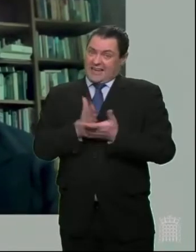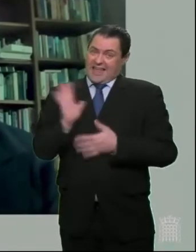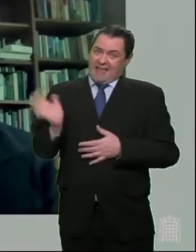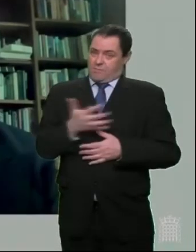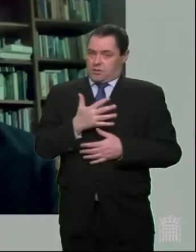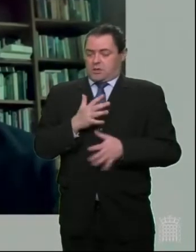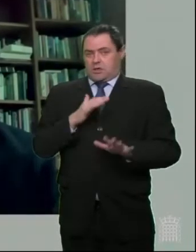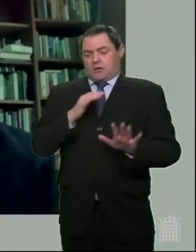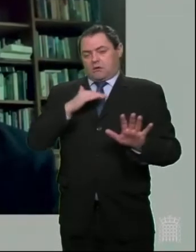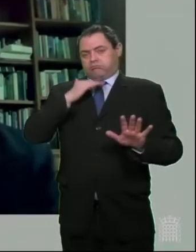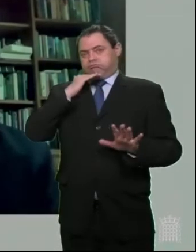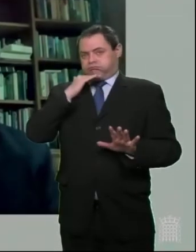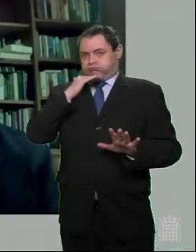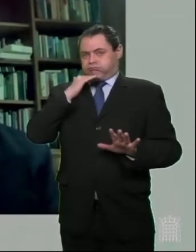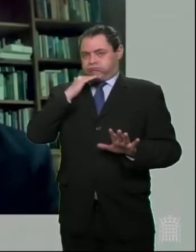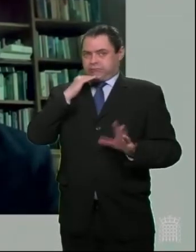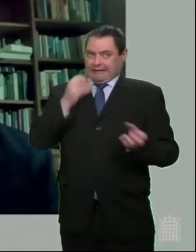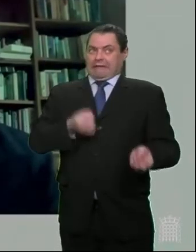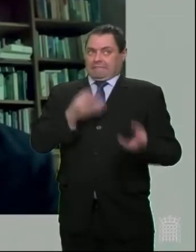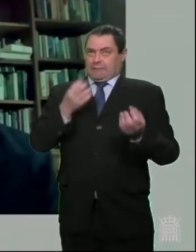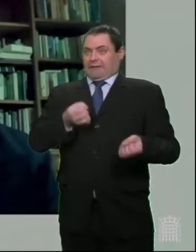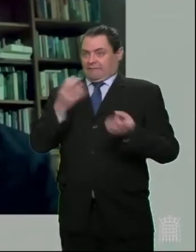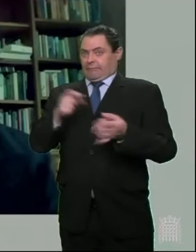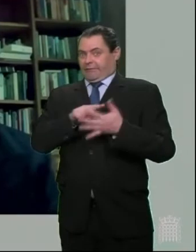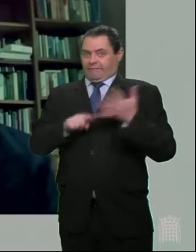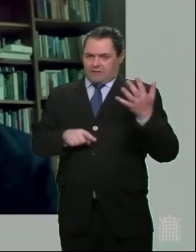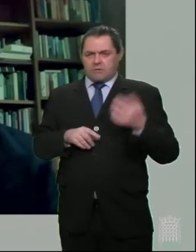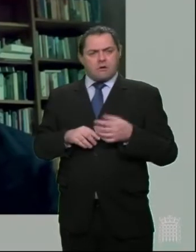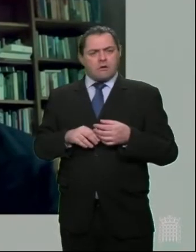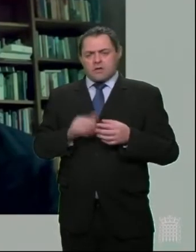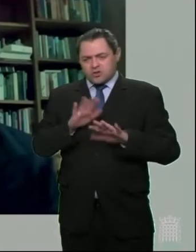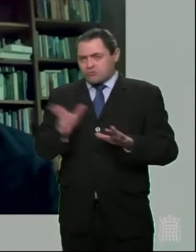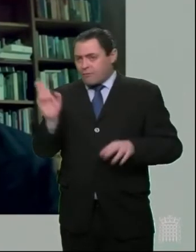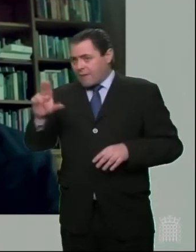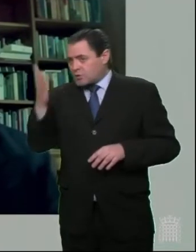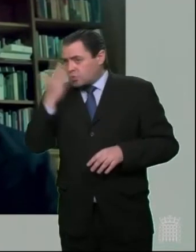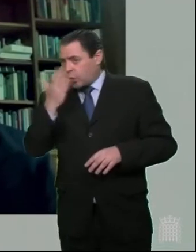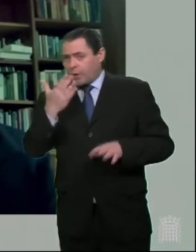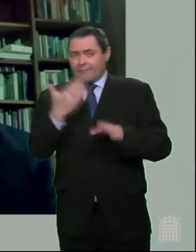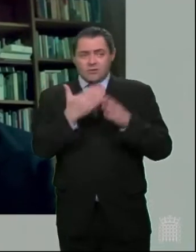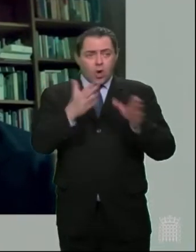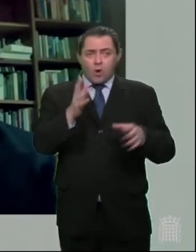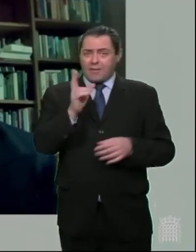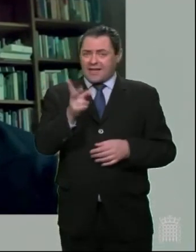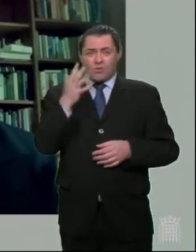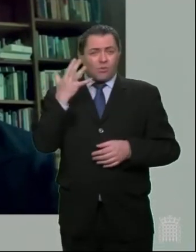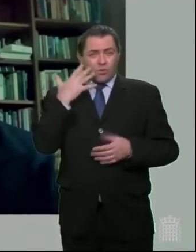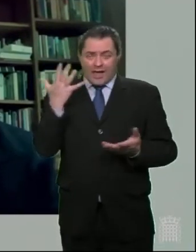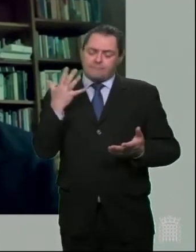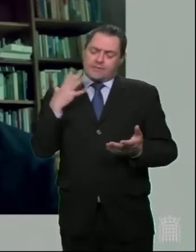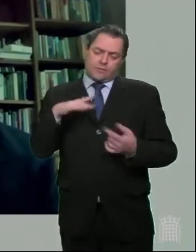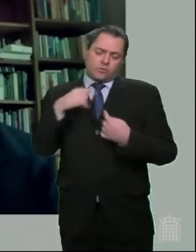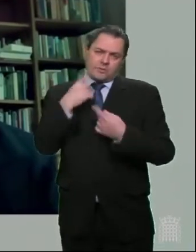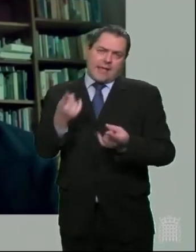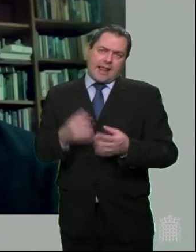And they really need to know when they can get their children back to school and businesses can start to be reopened. So will my right honourable friend assure